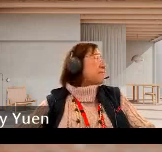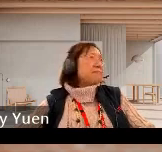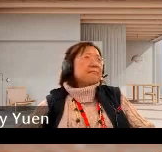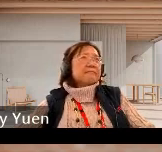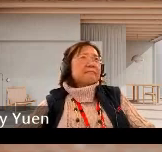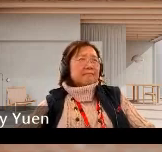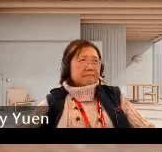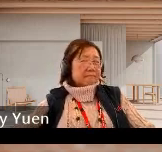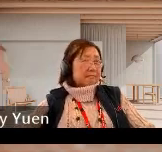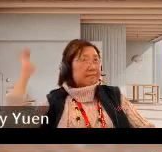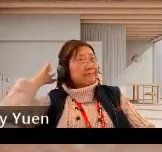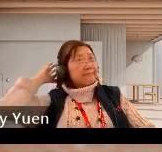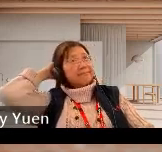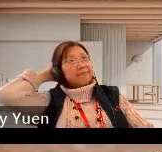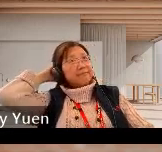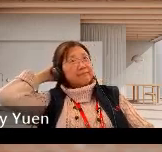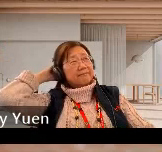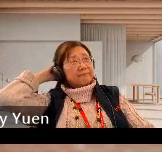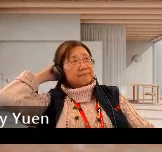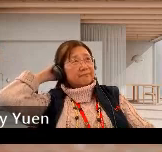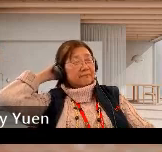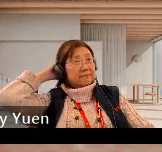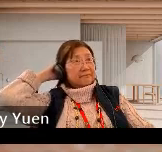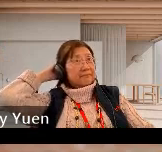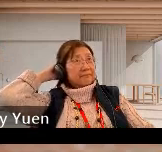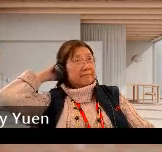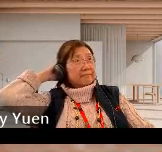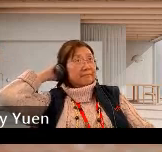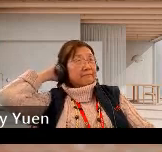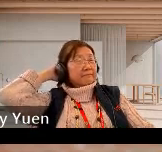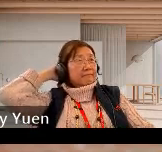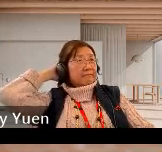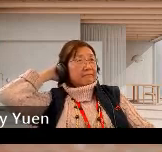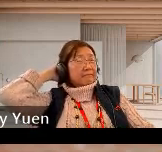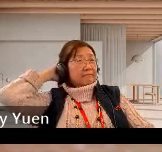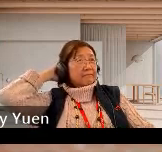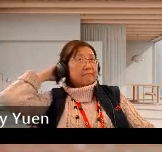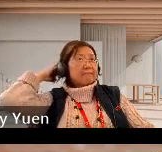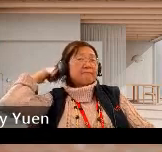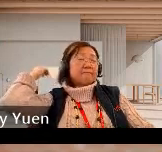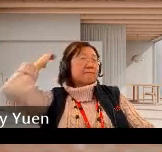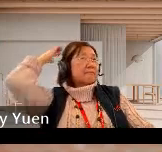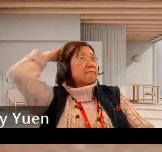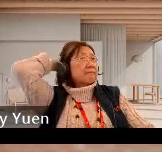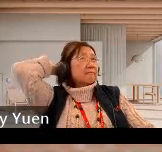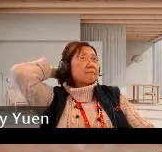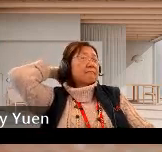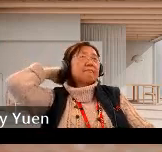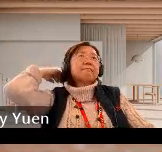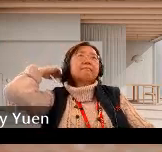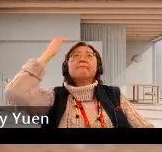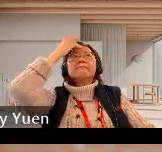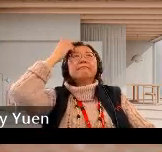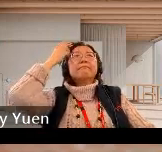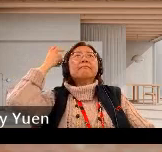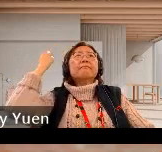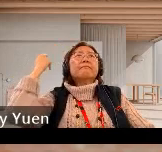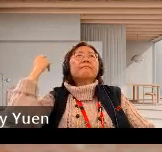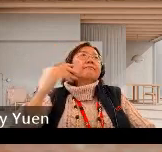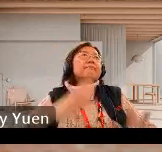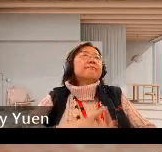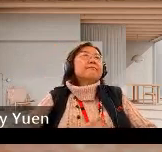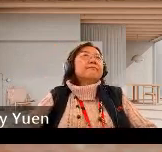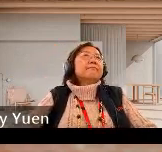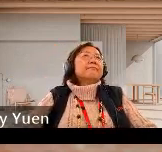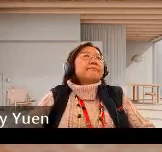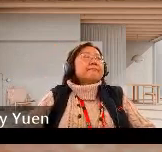actually be a preventive or a protective factor for people with dementia. So we want to make sure that we continue to support those